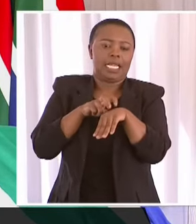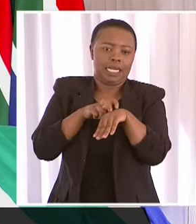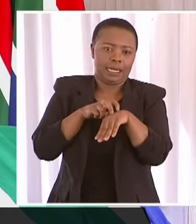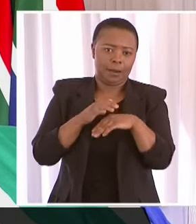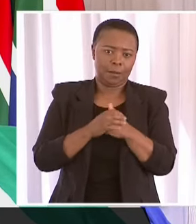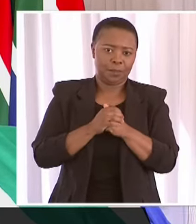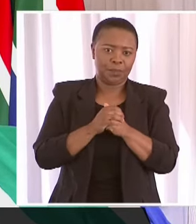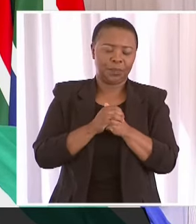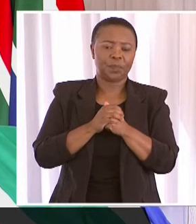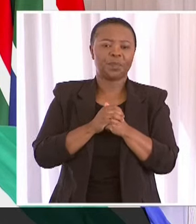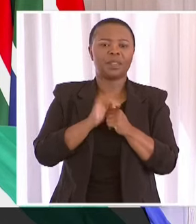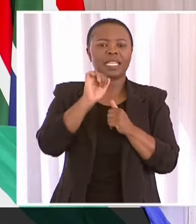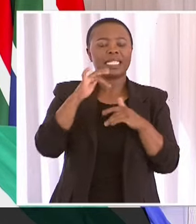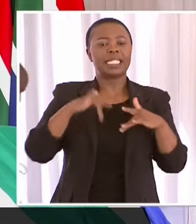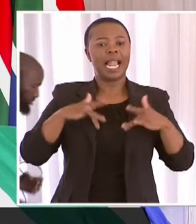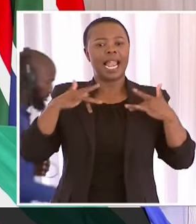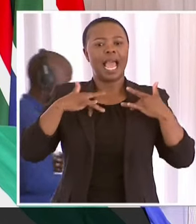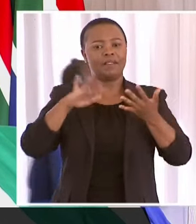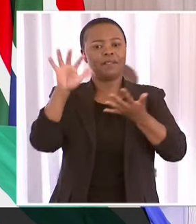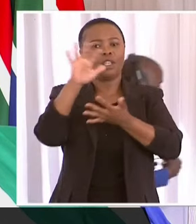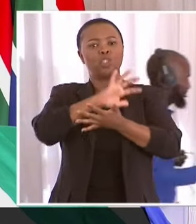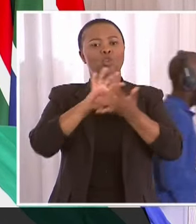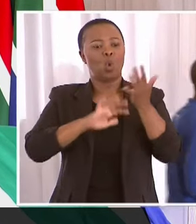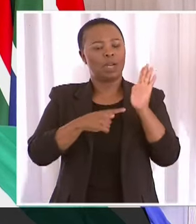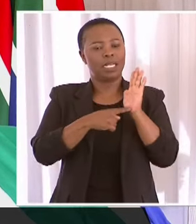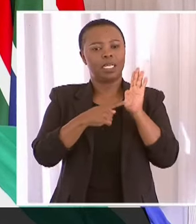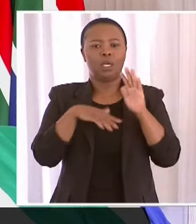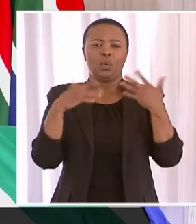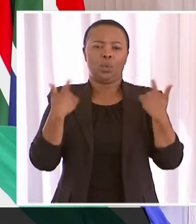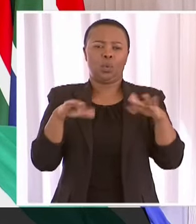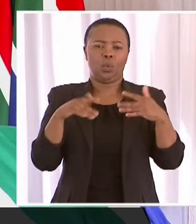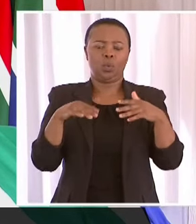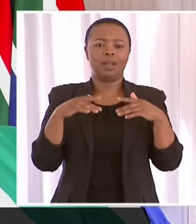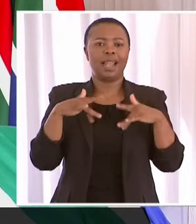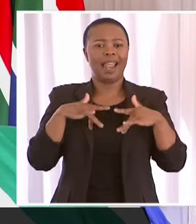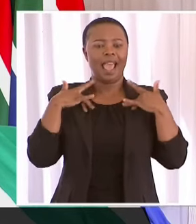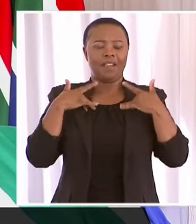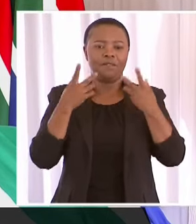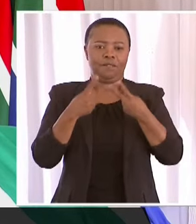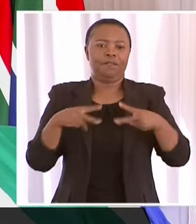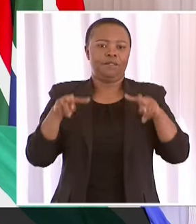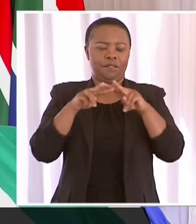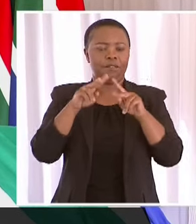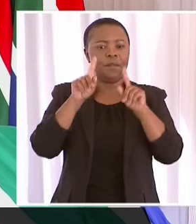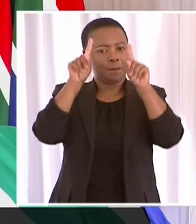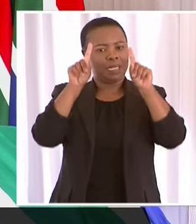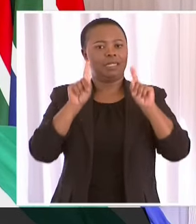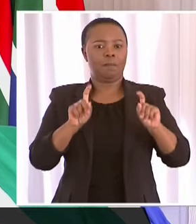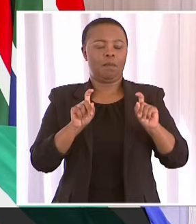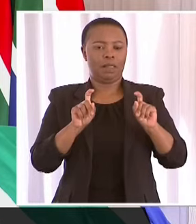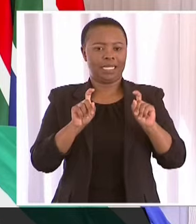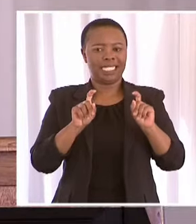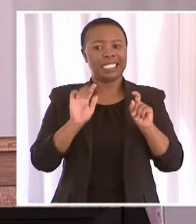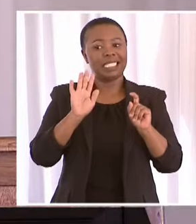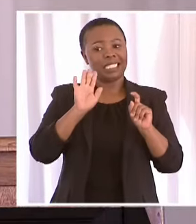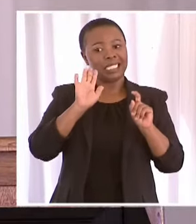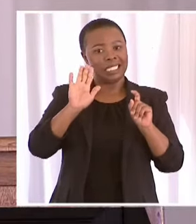His obituary is a testimony of the values and principles that shaped Aziz, the